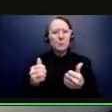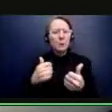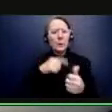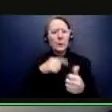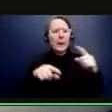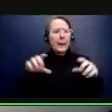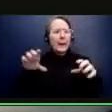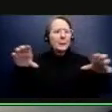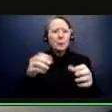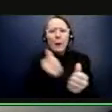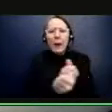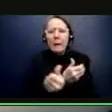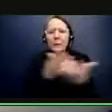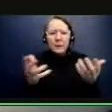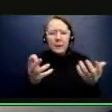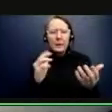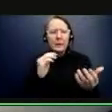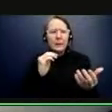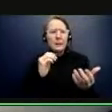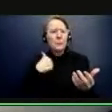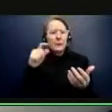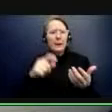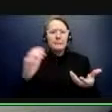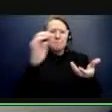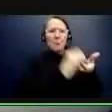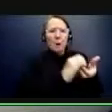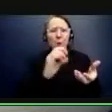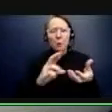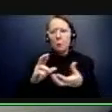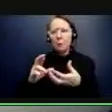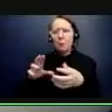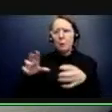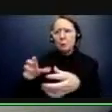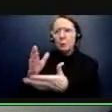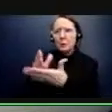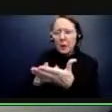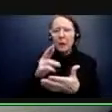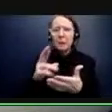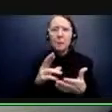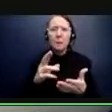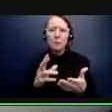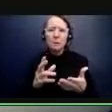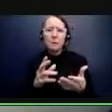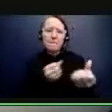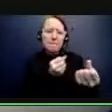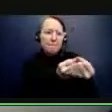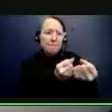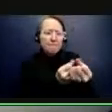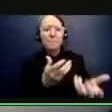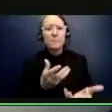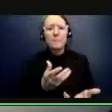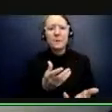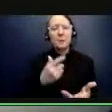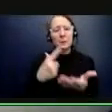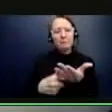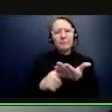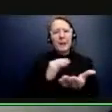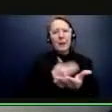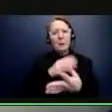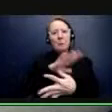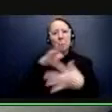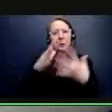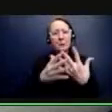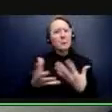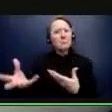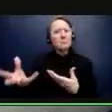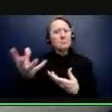large cross-functional challenges that we're trying to solve. So just trying to remember that as we're talking about our priorities, that these do involve